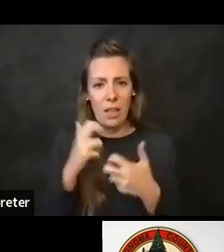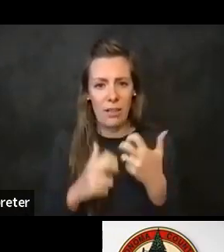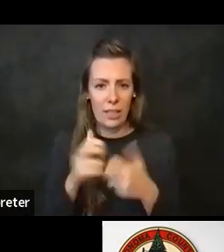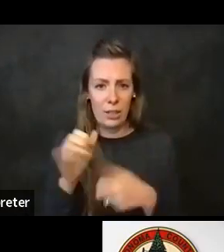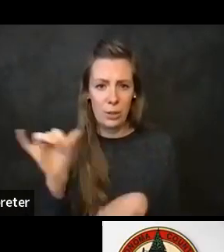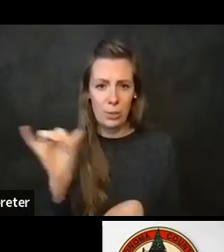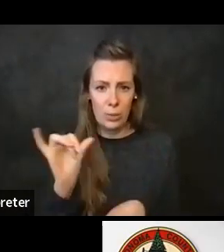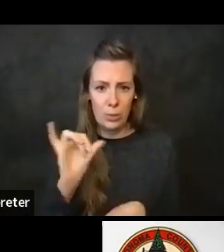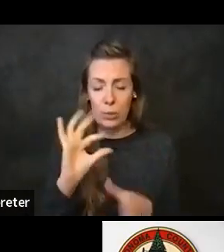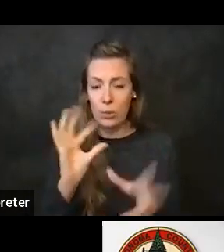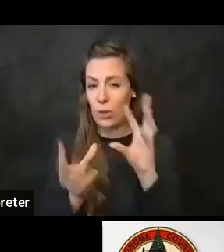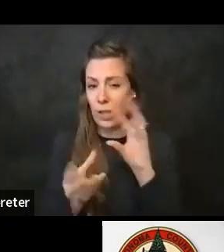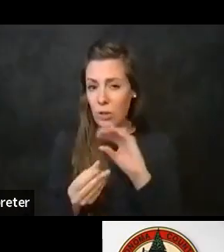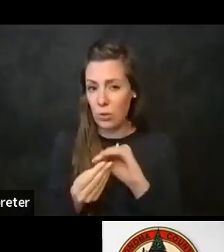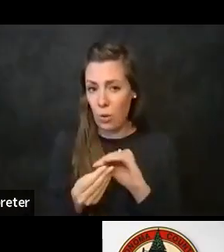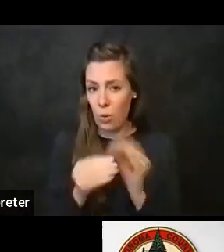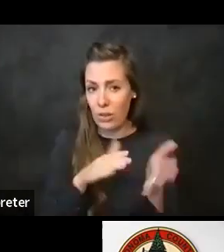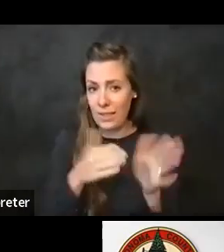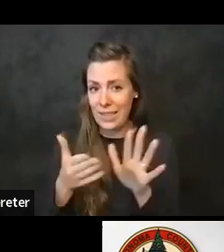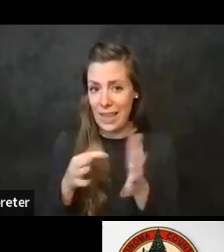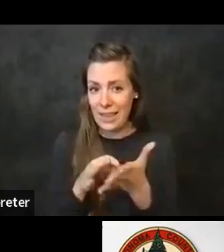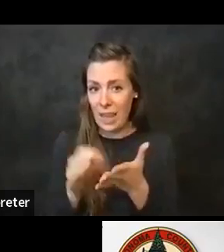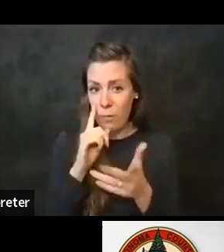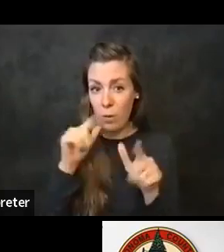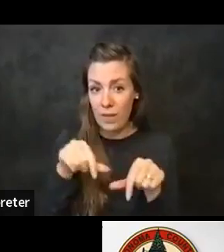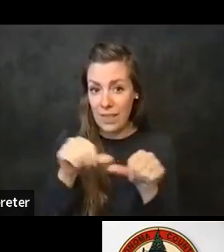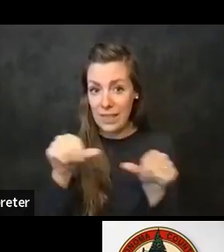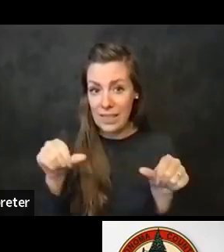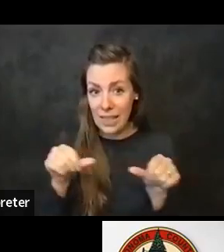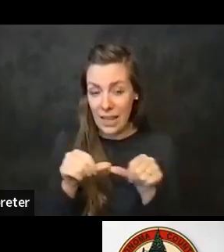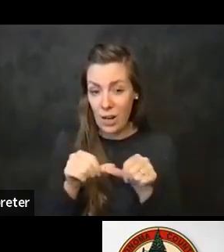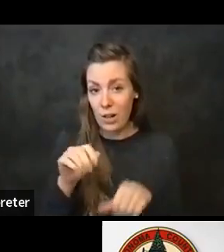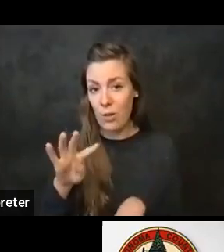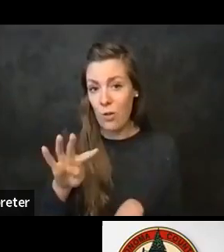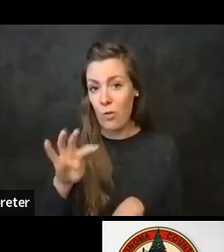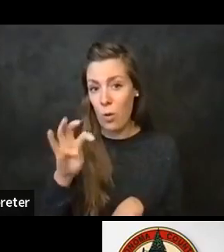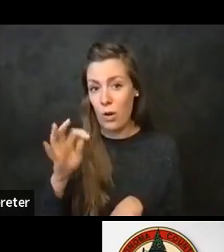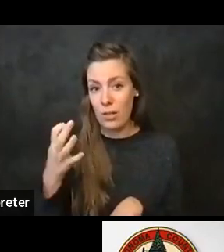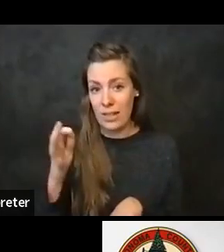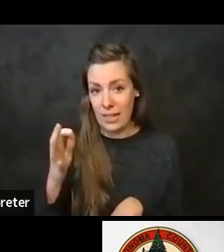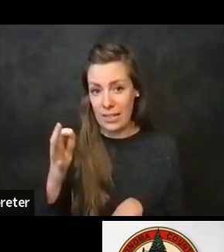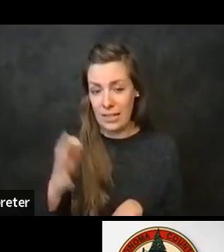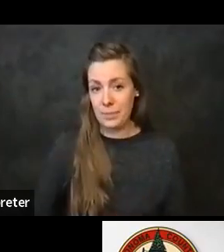brings our total death count in Sonoma County so far due to COVID to 419.